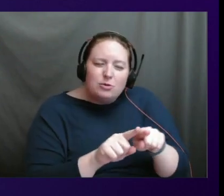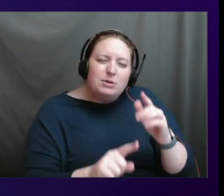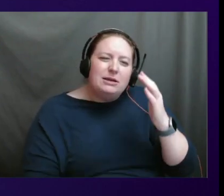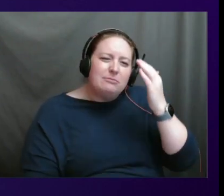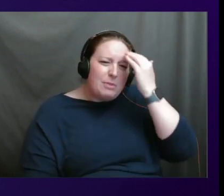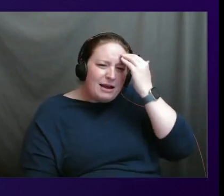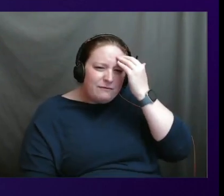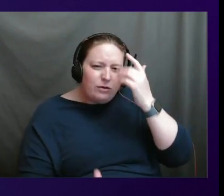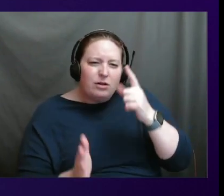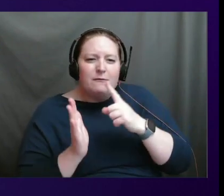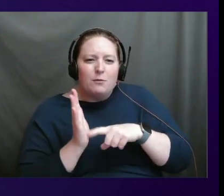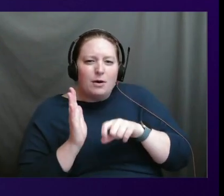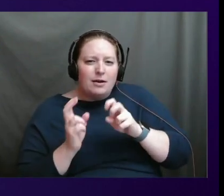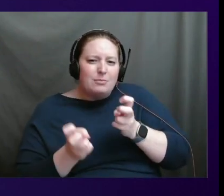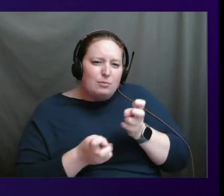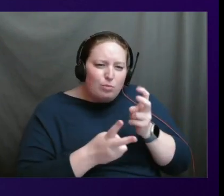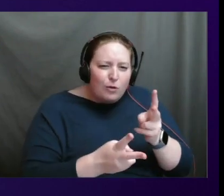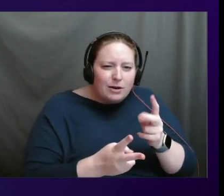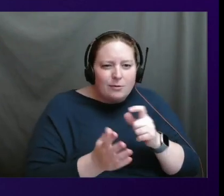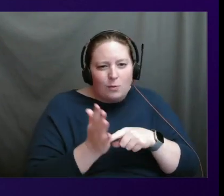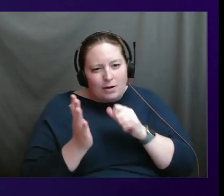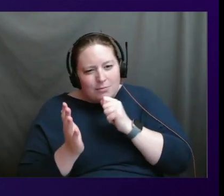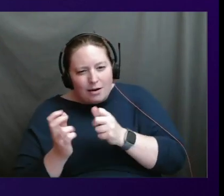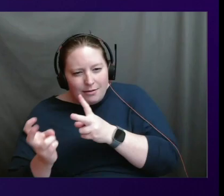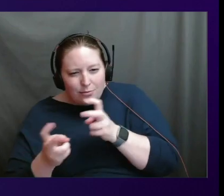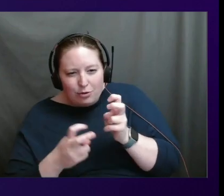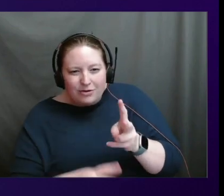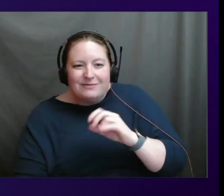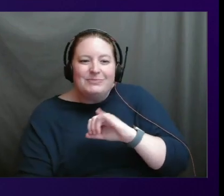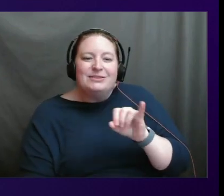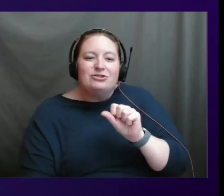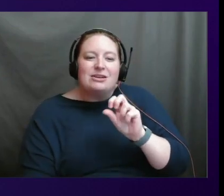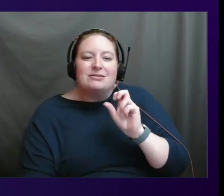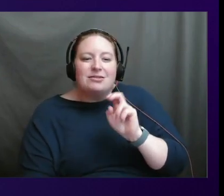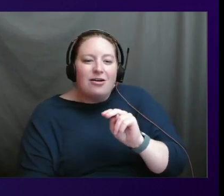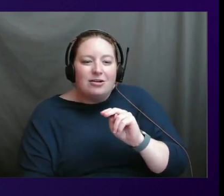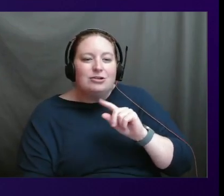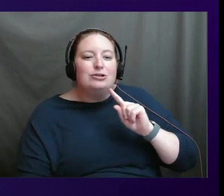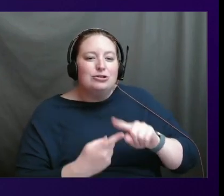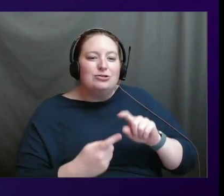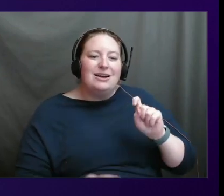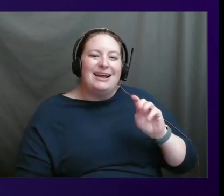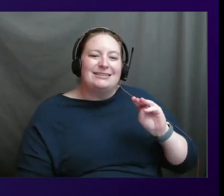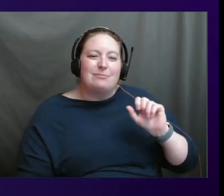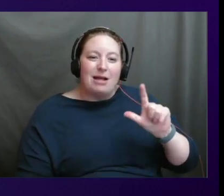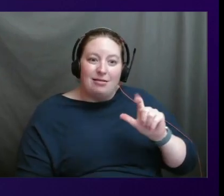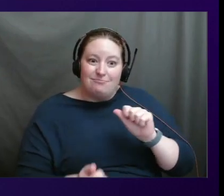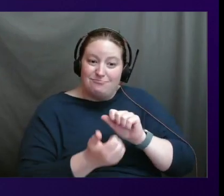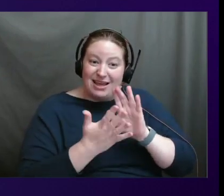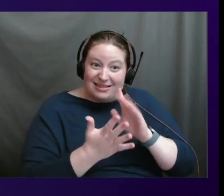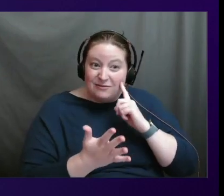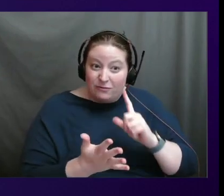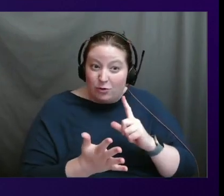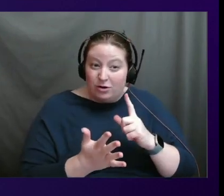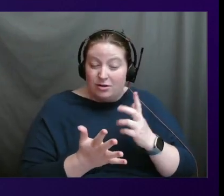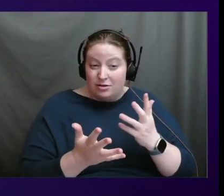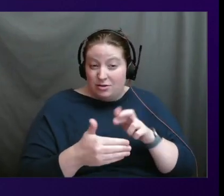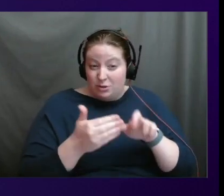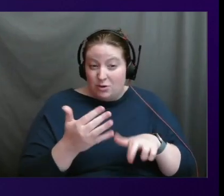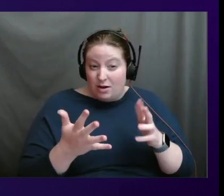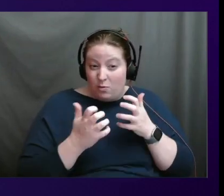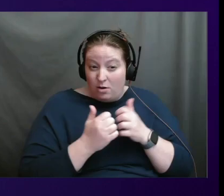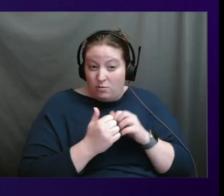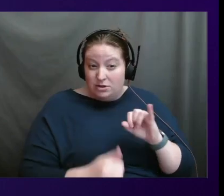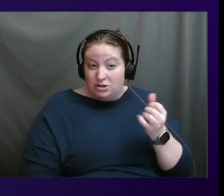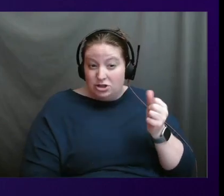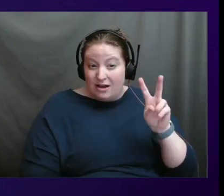importing and what I'm not importing when I'm using this JSON to XML method to get the result that I want with the Java code. I was going to ask,